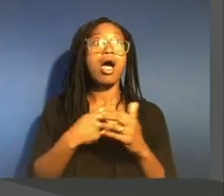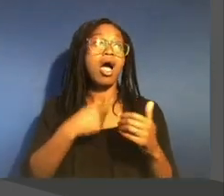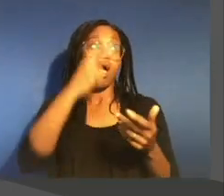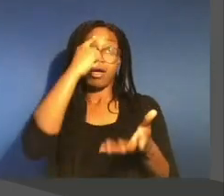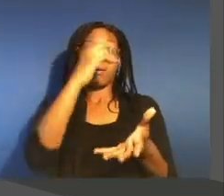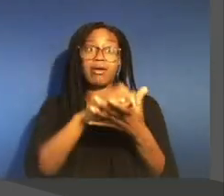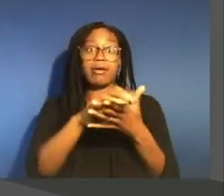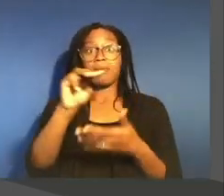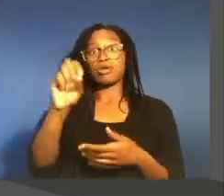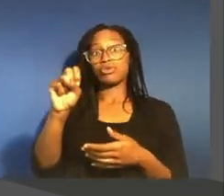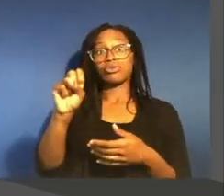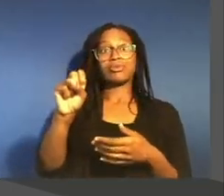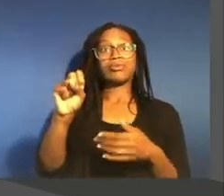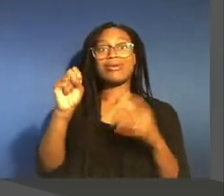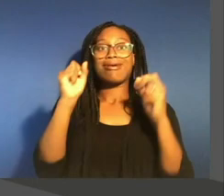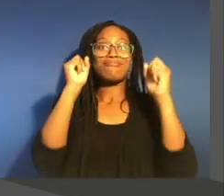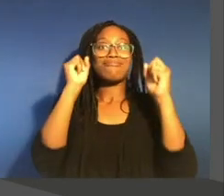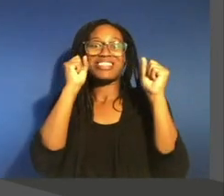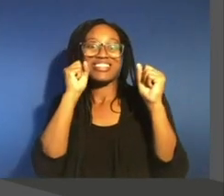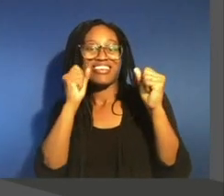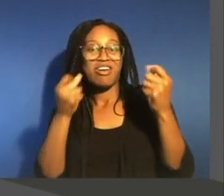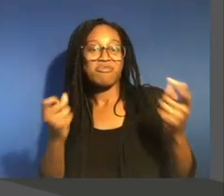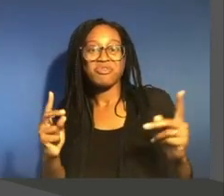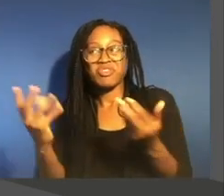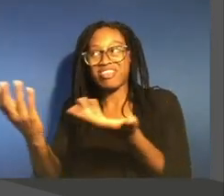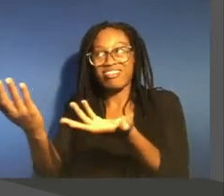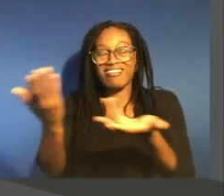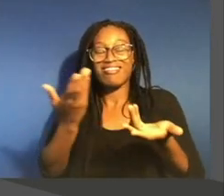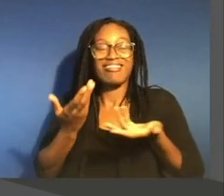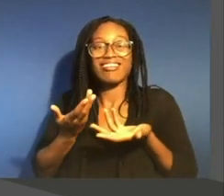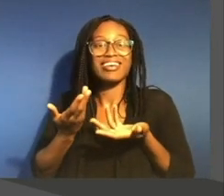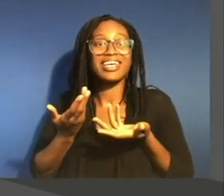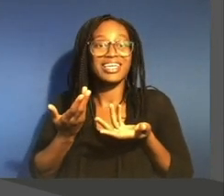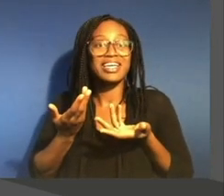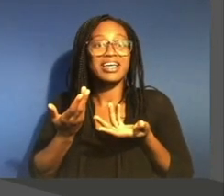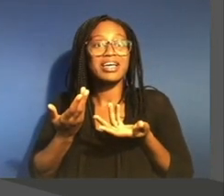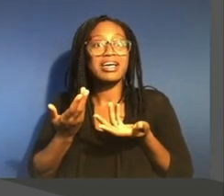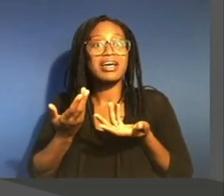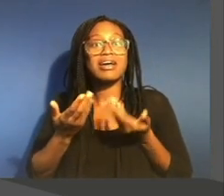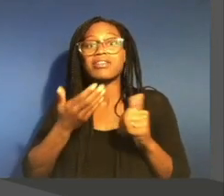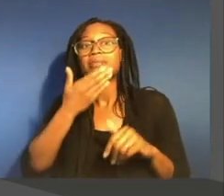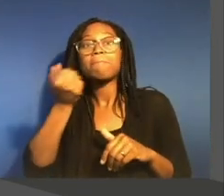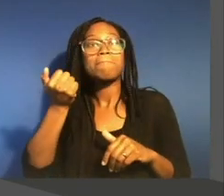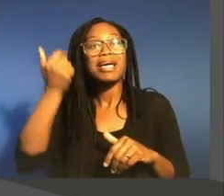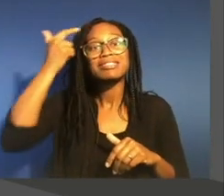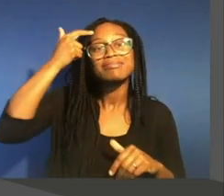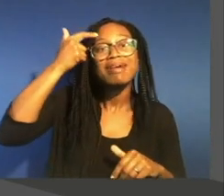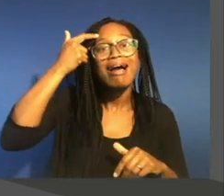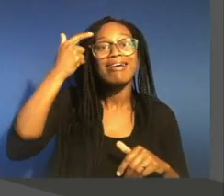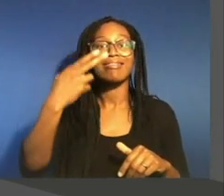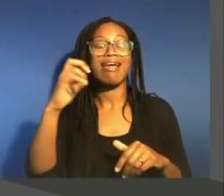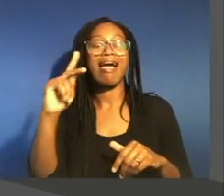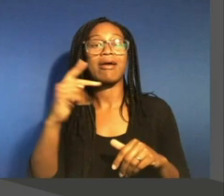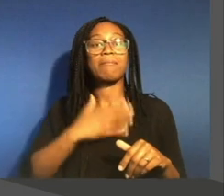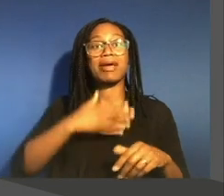amazing opportunity that you can have to bring together the best people that my son deserves.